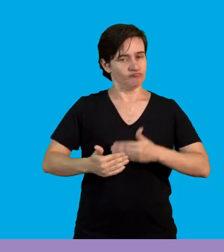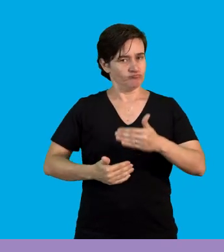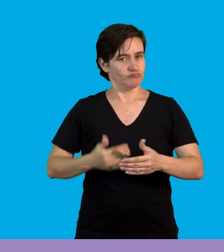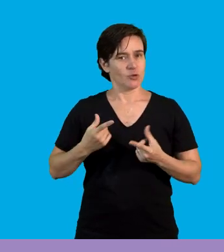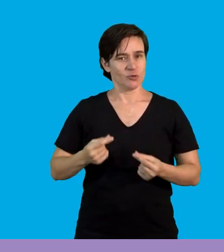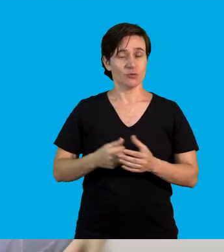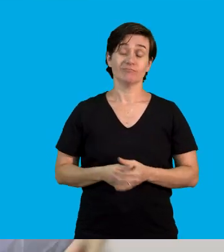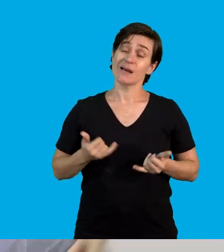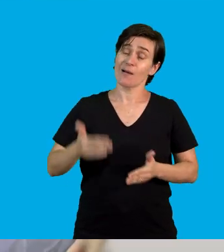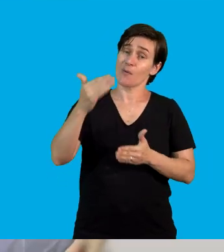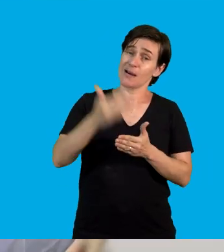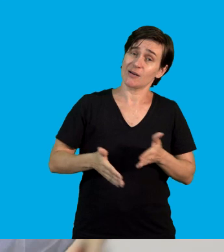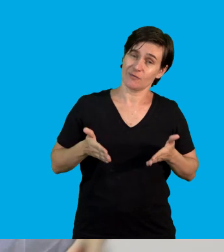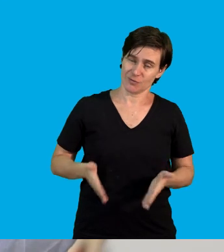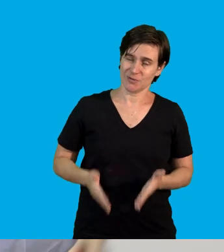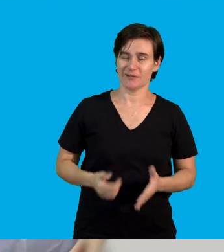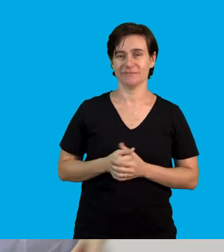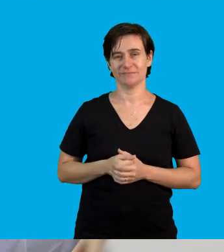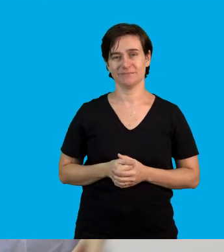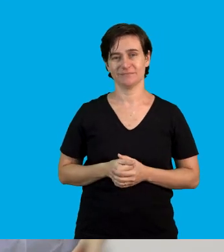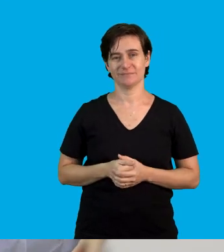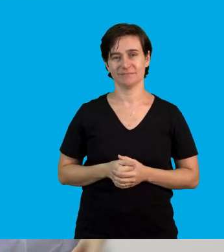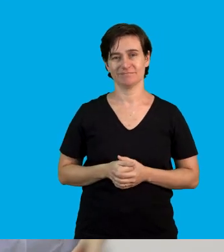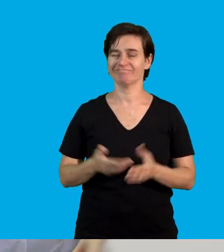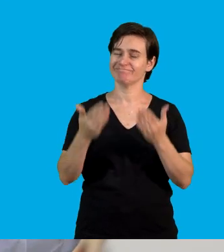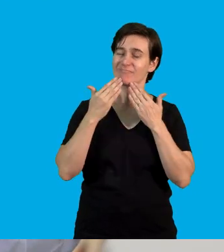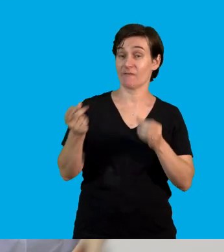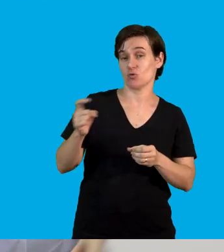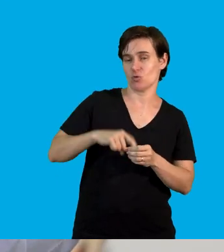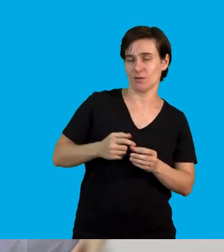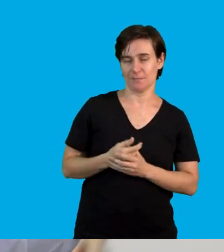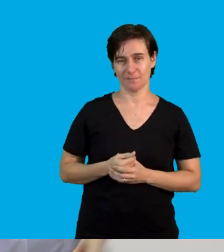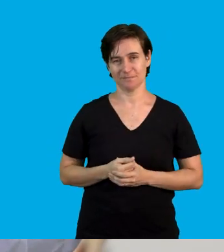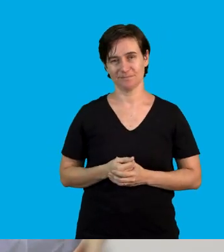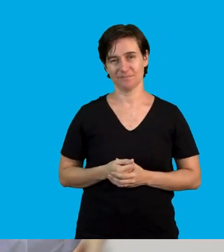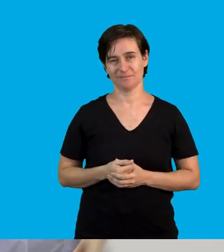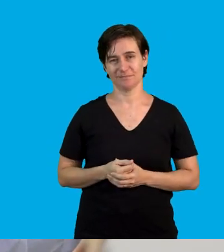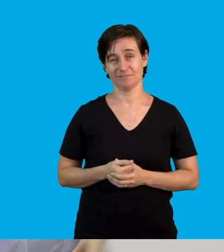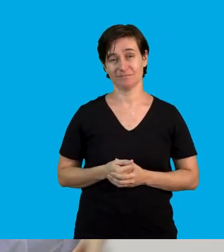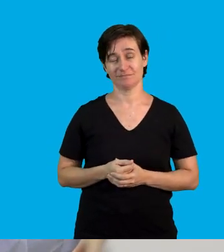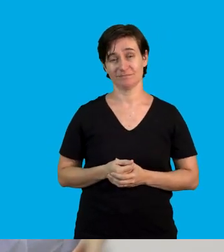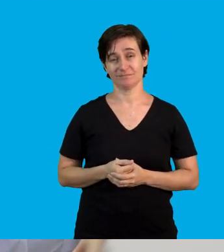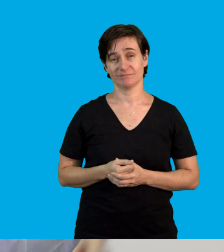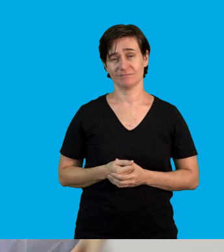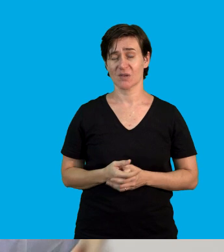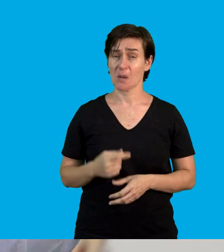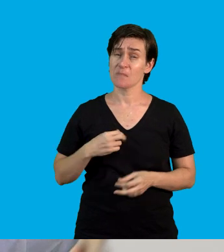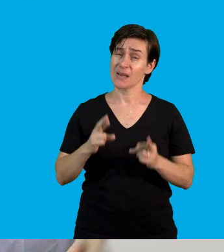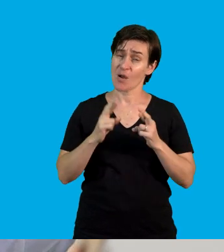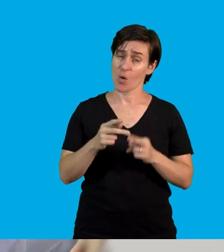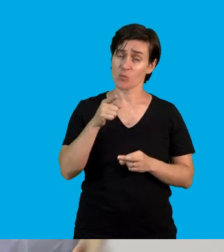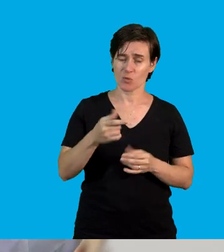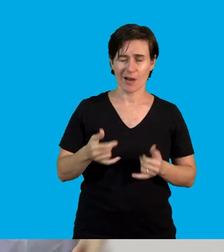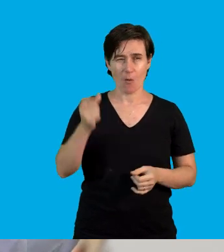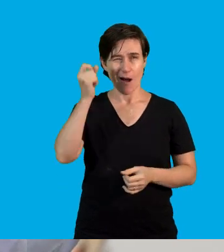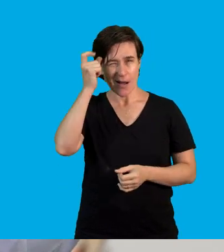outcome that's going to be. We've come to the end of our lesson for today. Thank you for joining me. I hope you